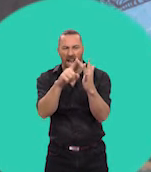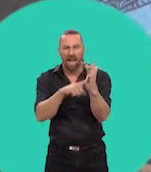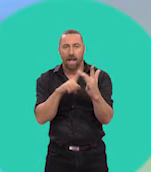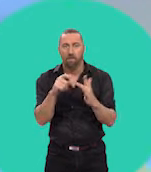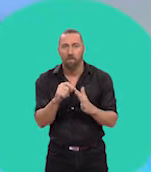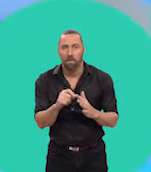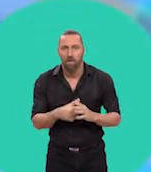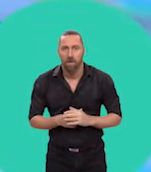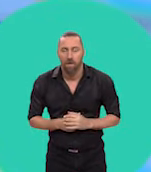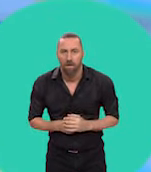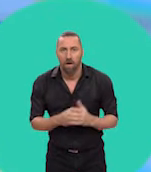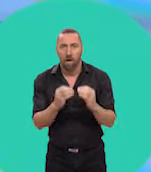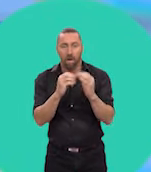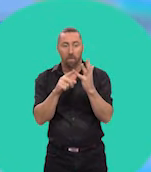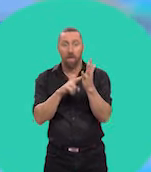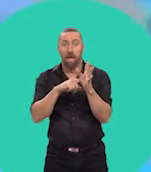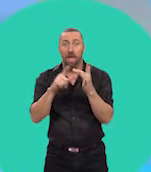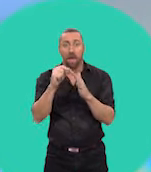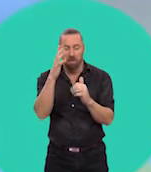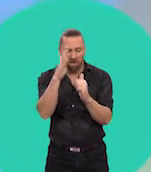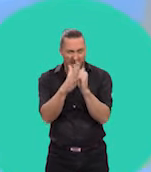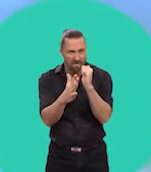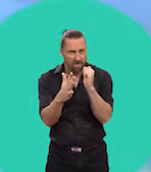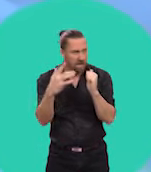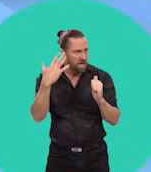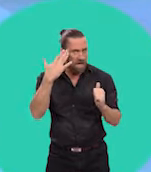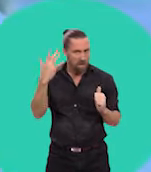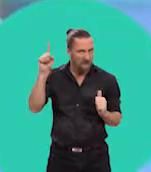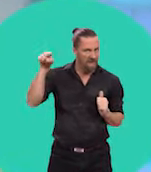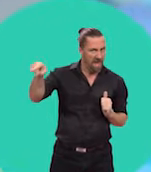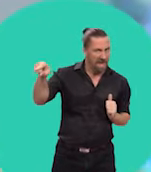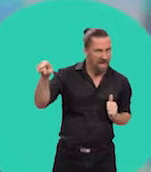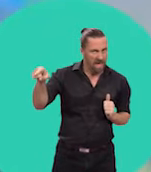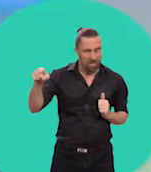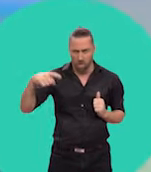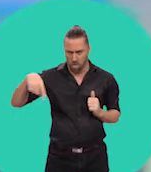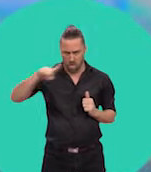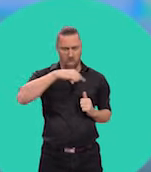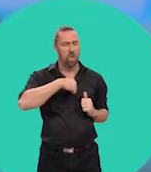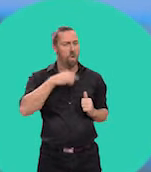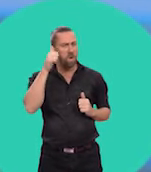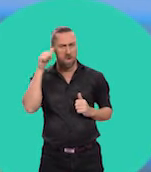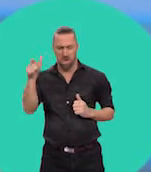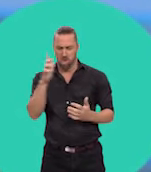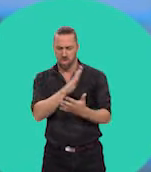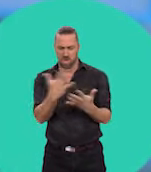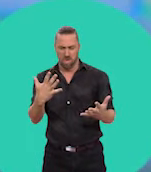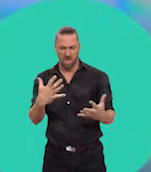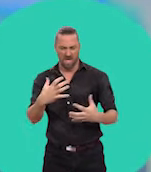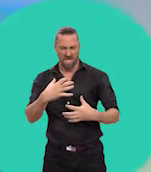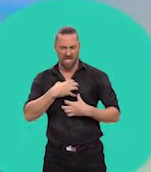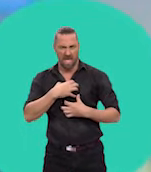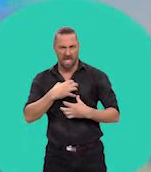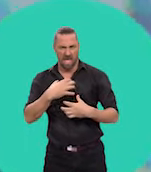cave. The bunyip had never been seen or heard, but everyone agreed it must be the most frightening beast in the